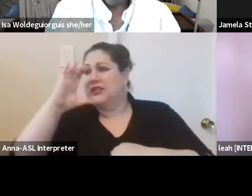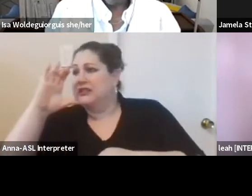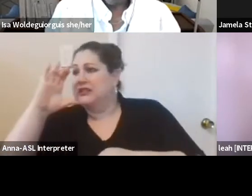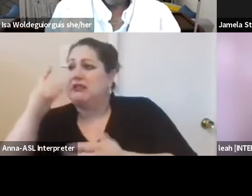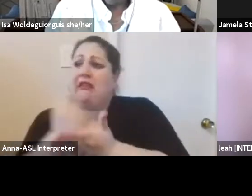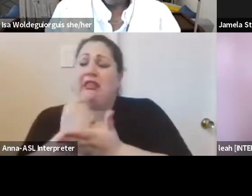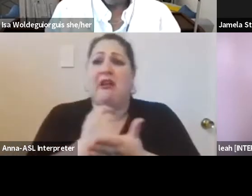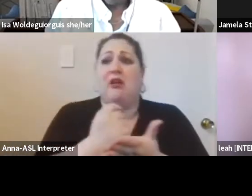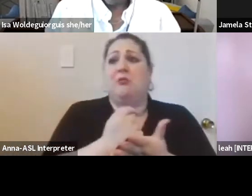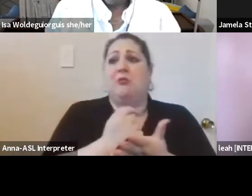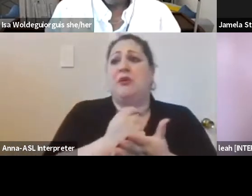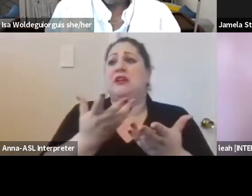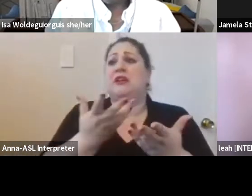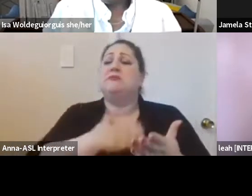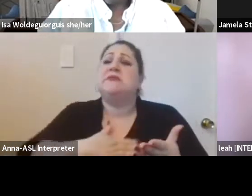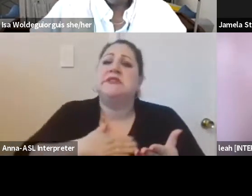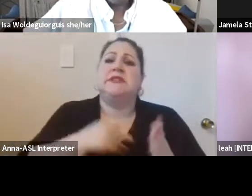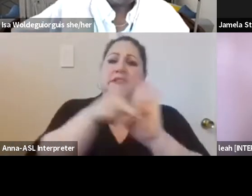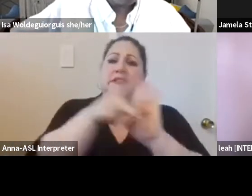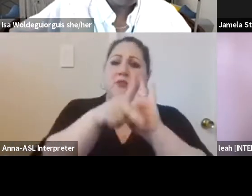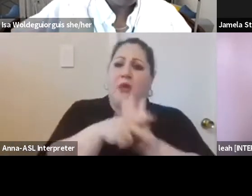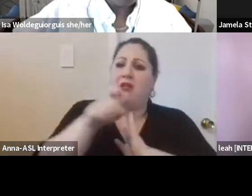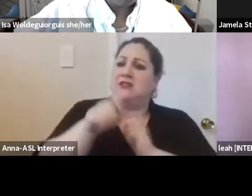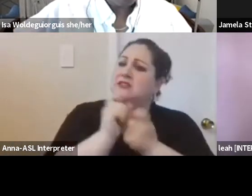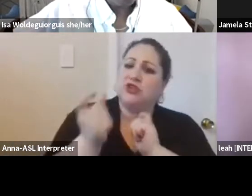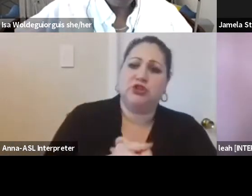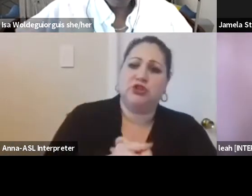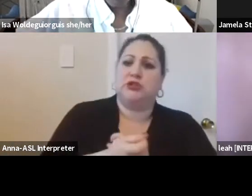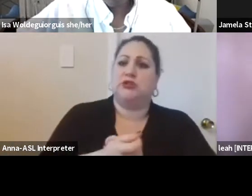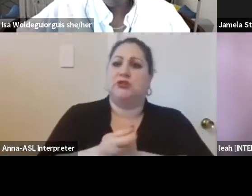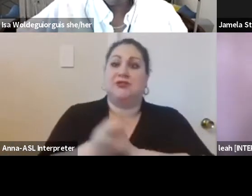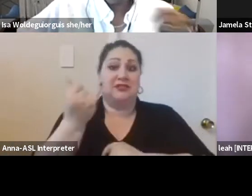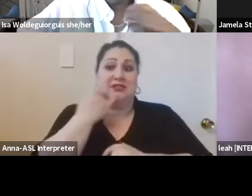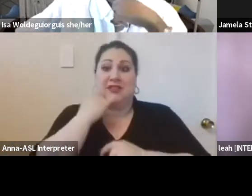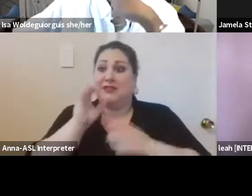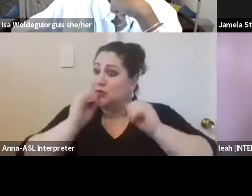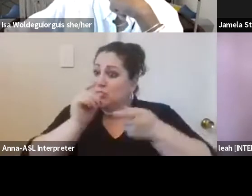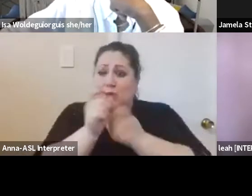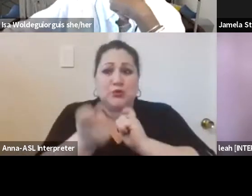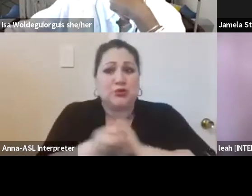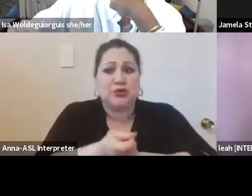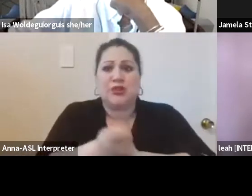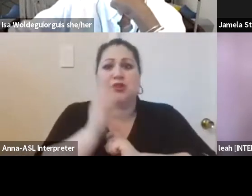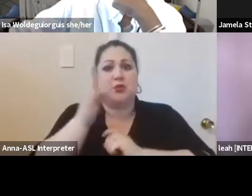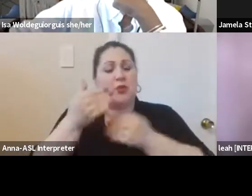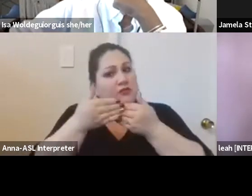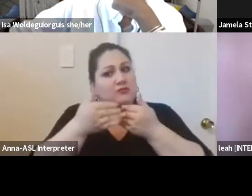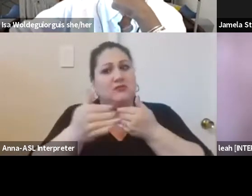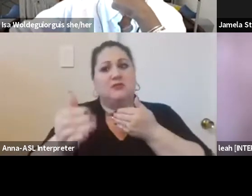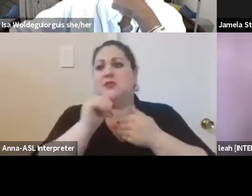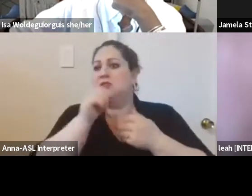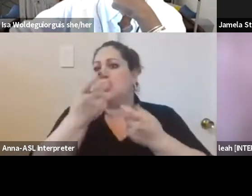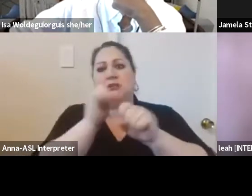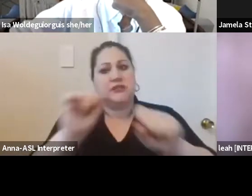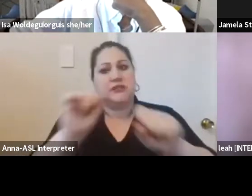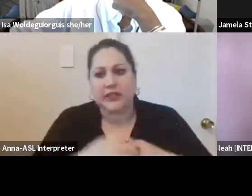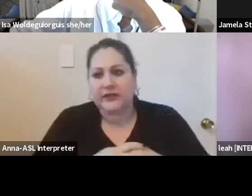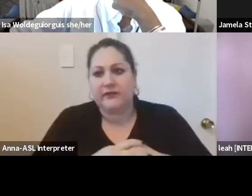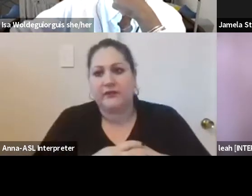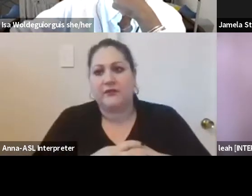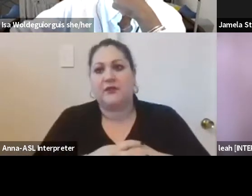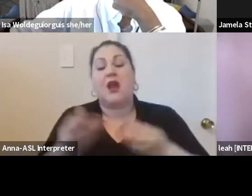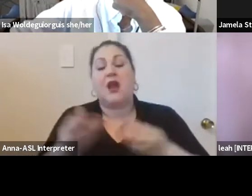see the policy needs to change? If not, we're all unsafe, and the blood will be shed on your policy you refuse to